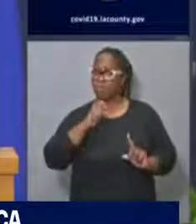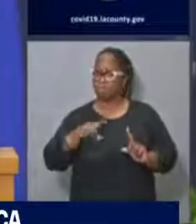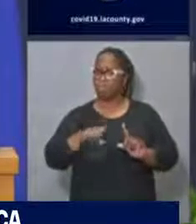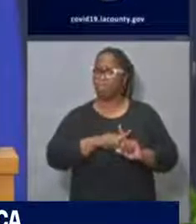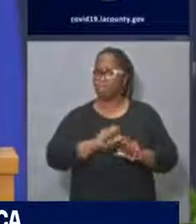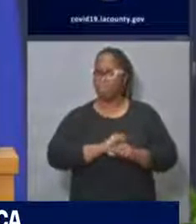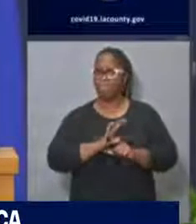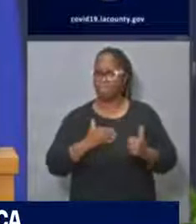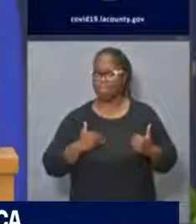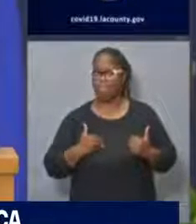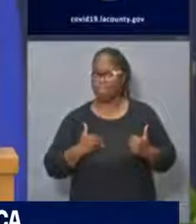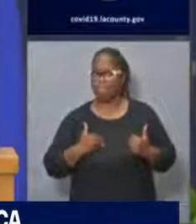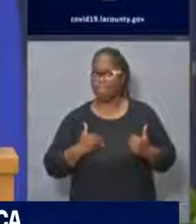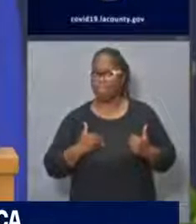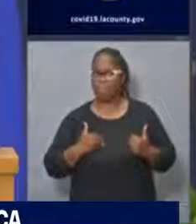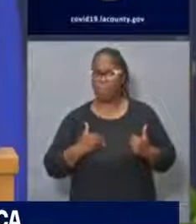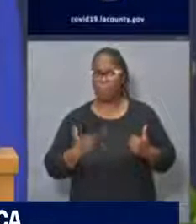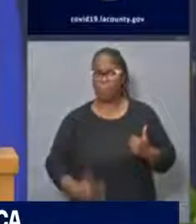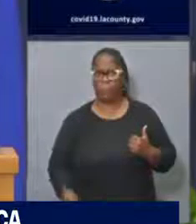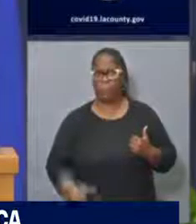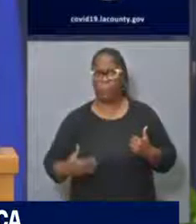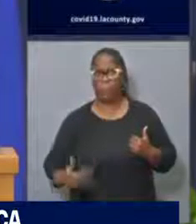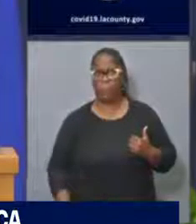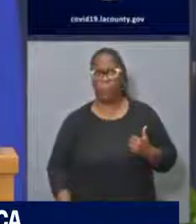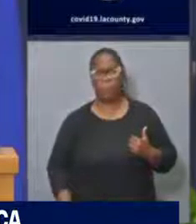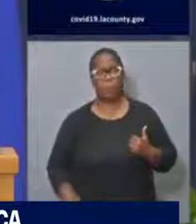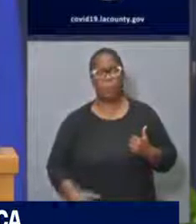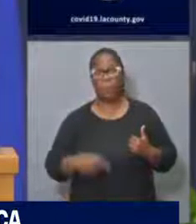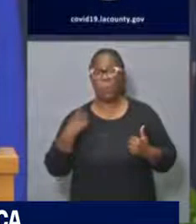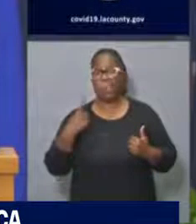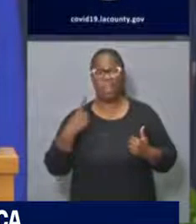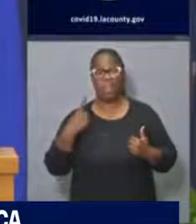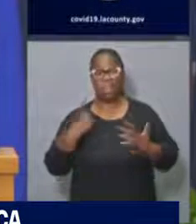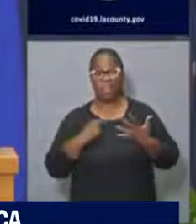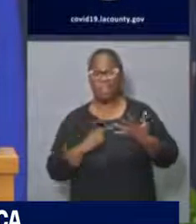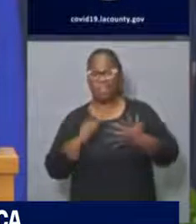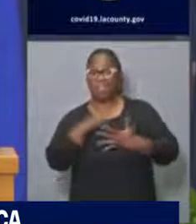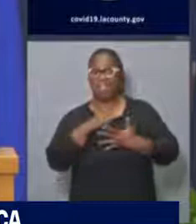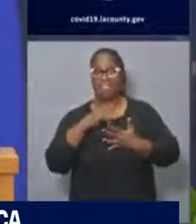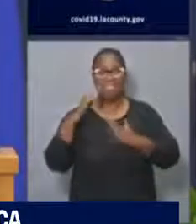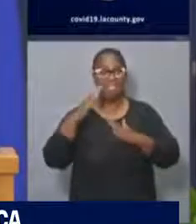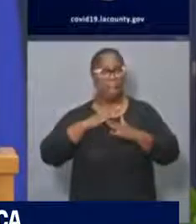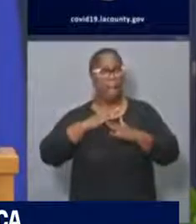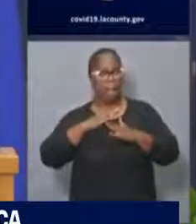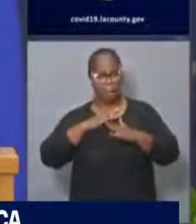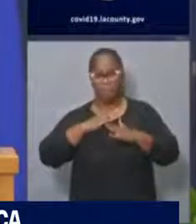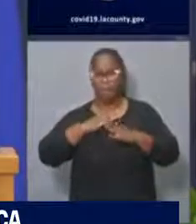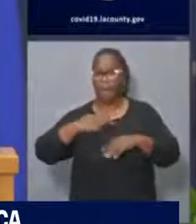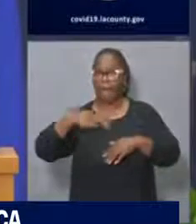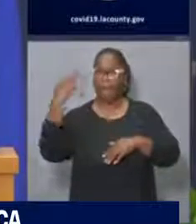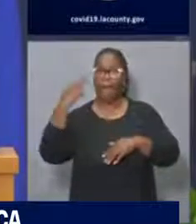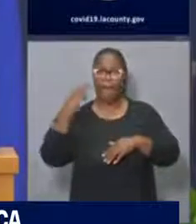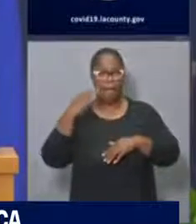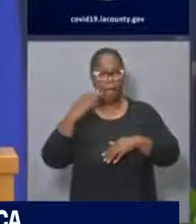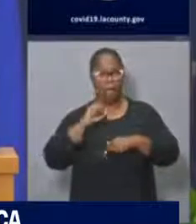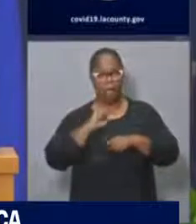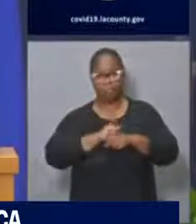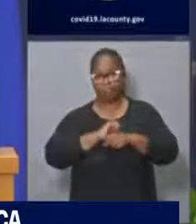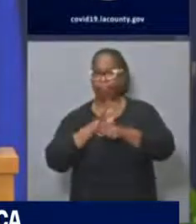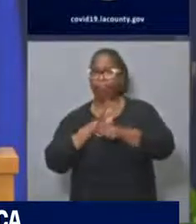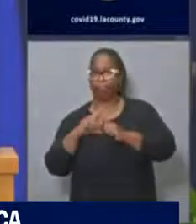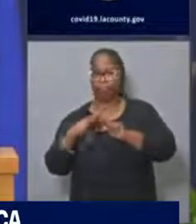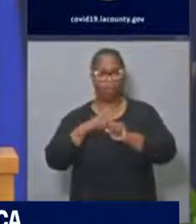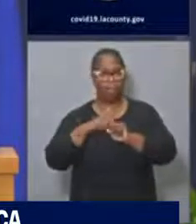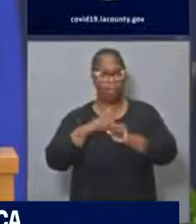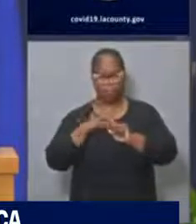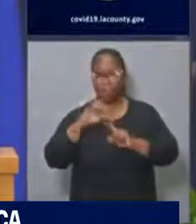positive. This is one of the highest positive infection rates of one race and ethnicity group. Once